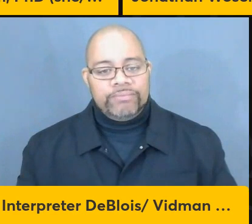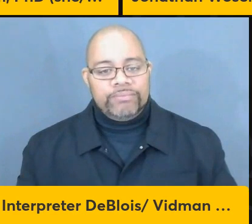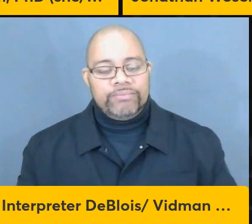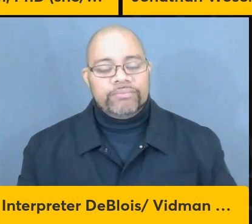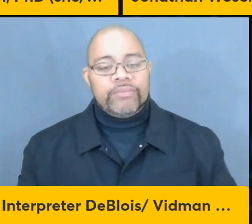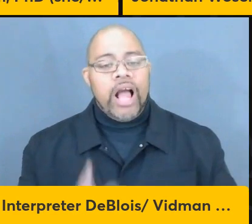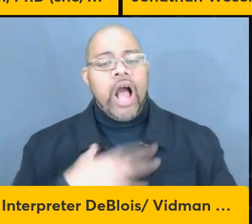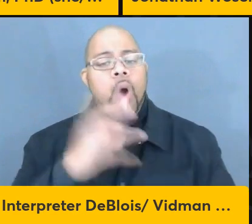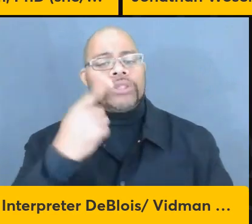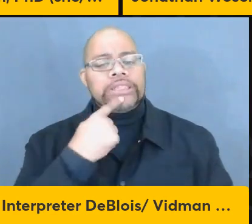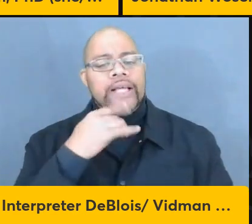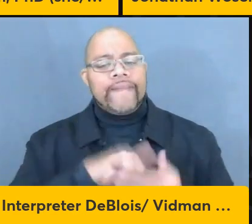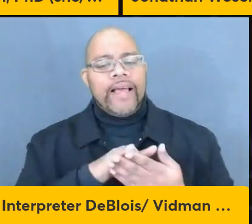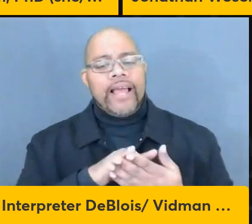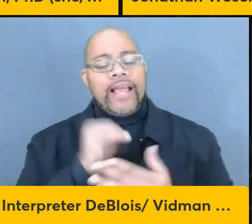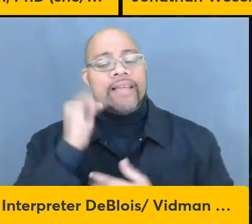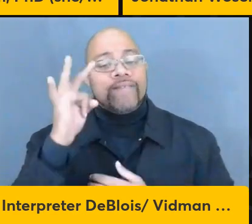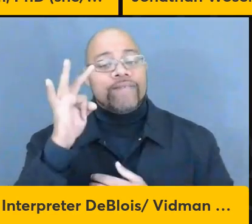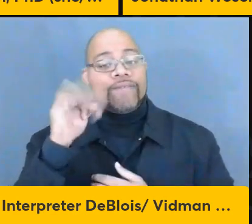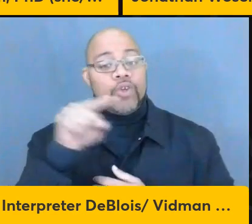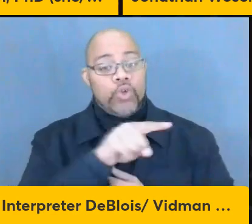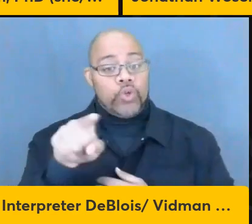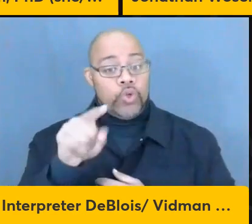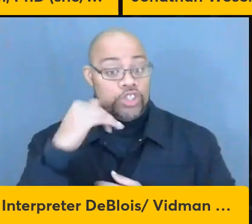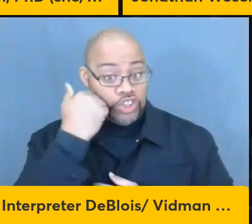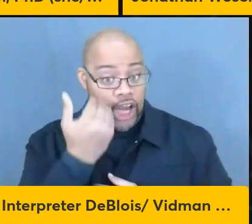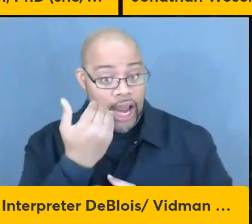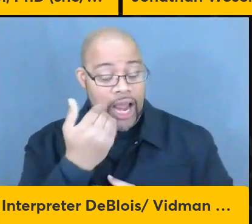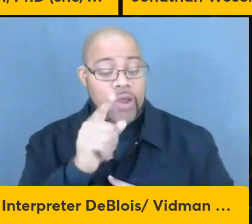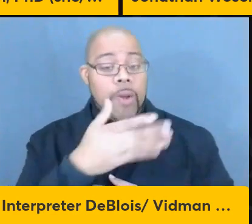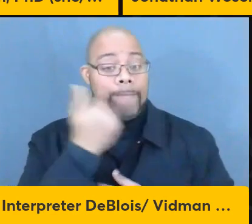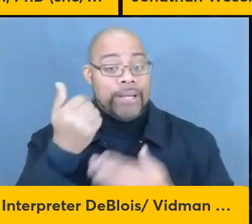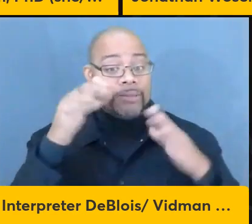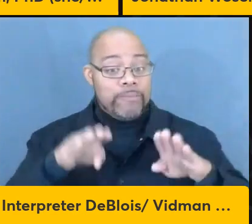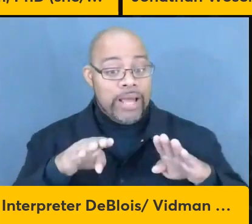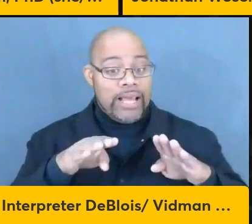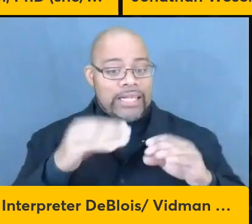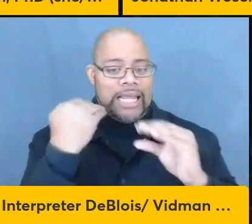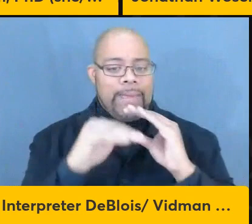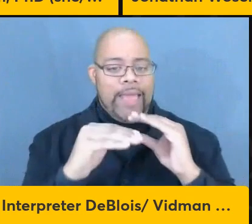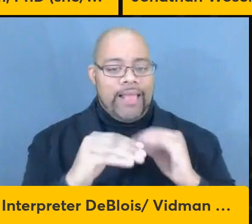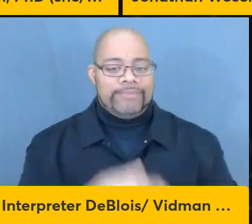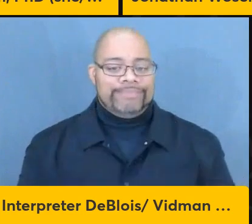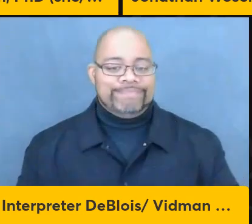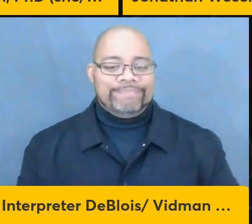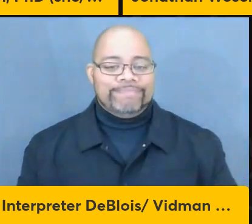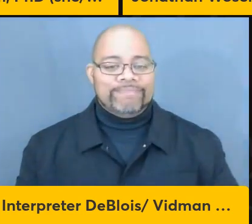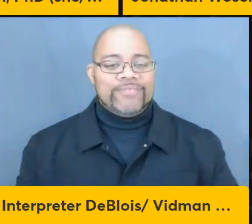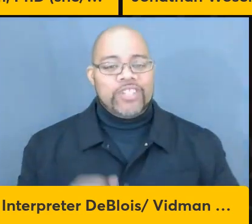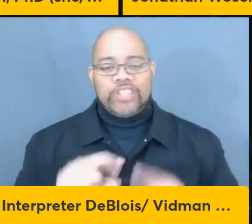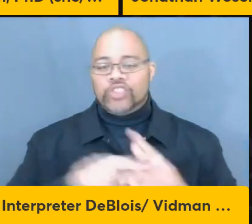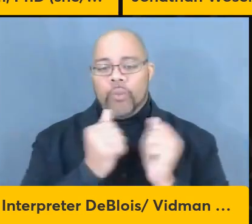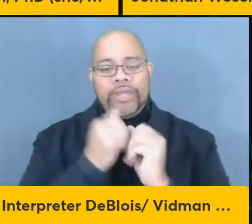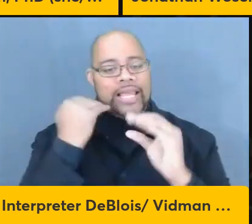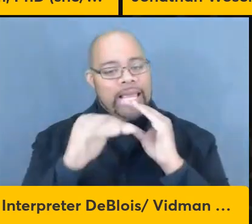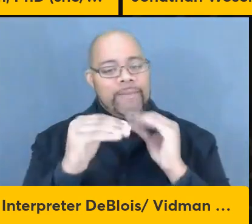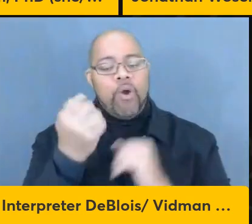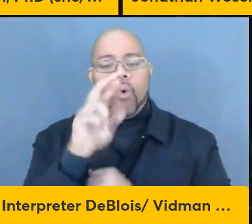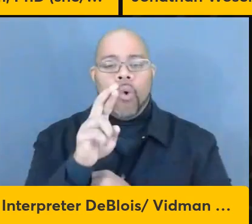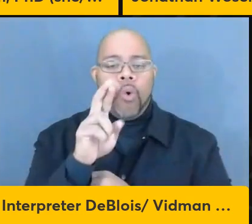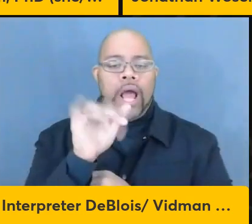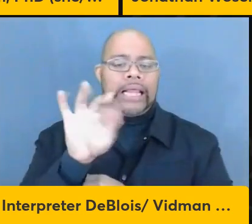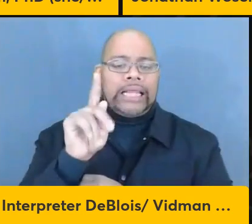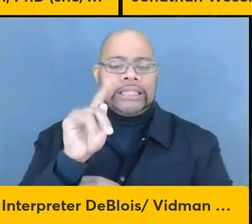I would say that if you're shy, your best bet is an email. You can start with an email or a